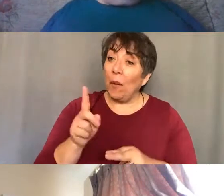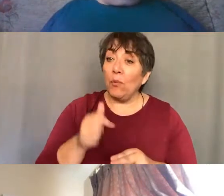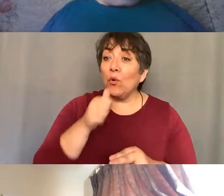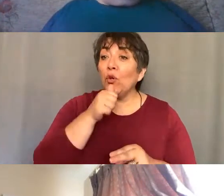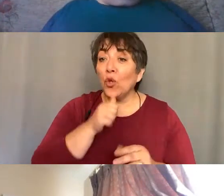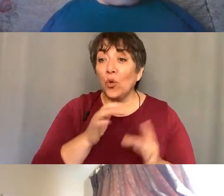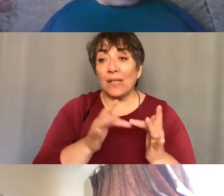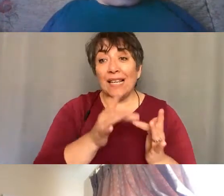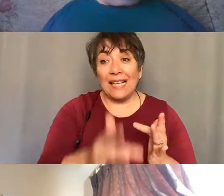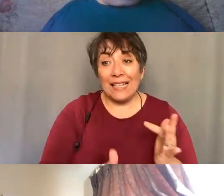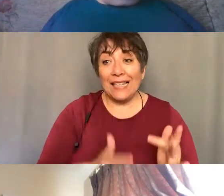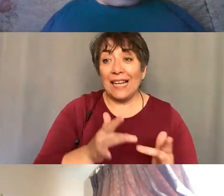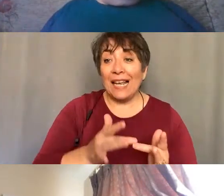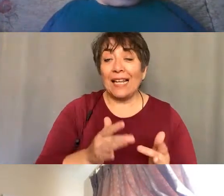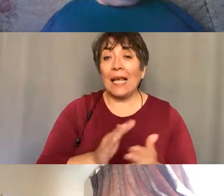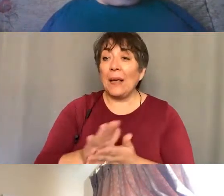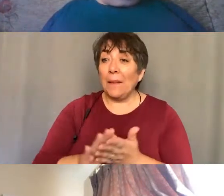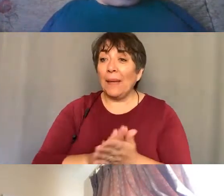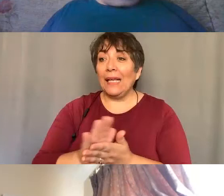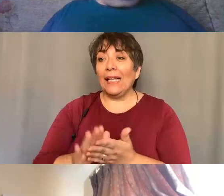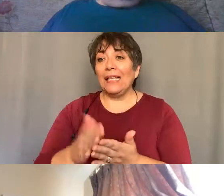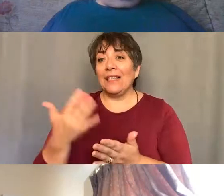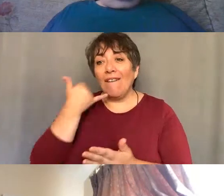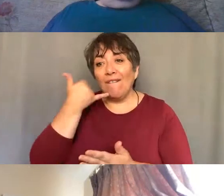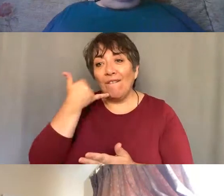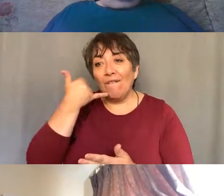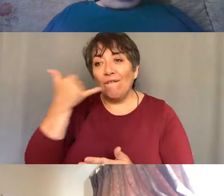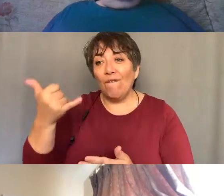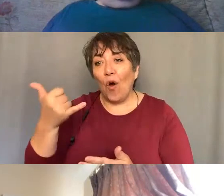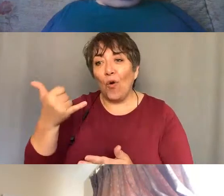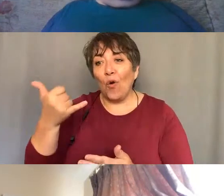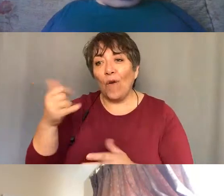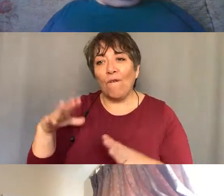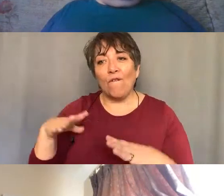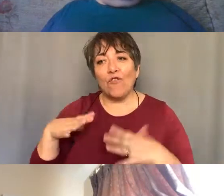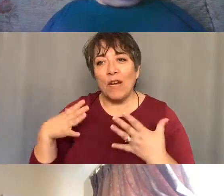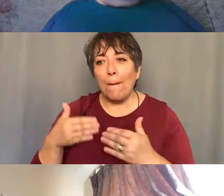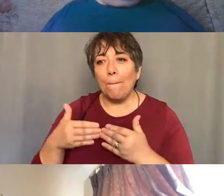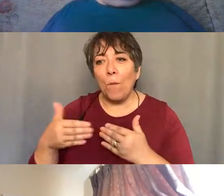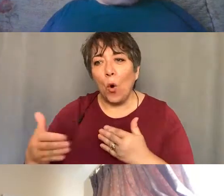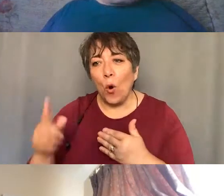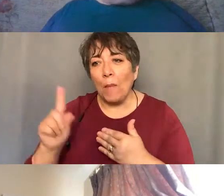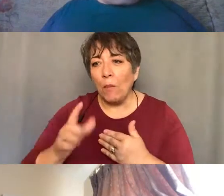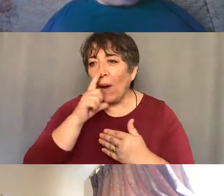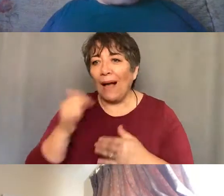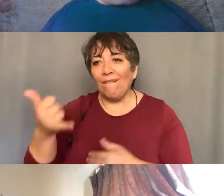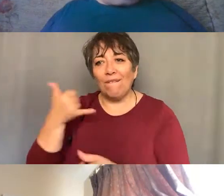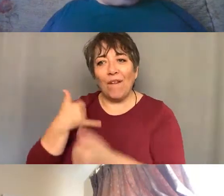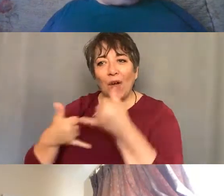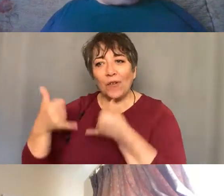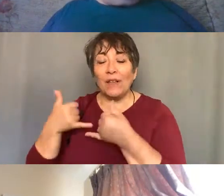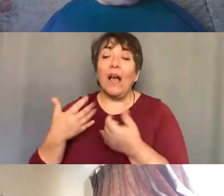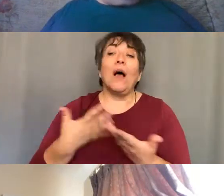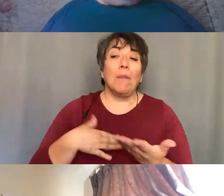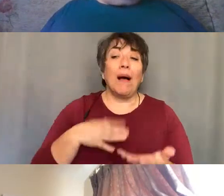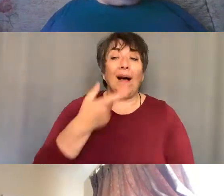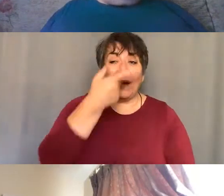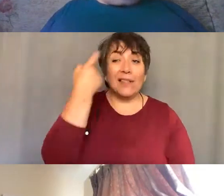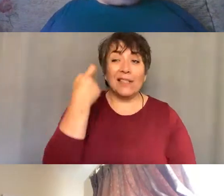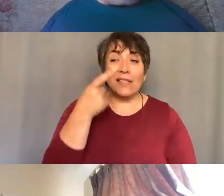is one option, but it's not suitable for everyone, because not everyone has the facilities to be able to use the NHS app or those other